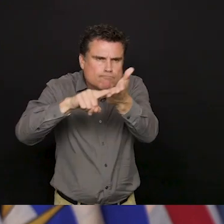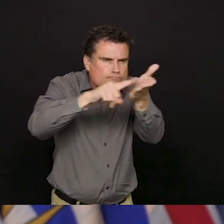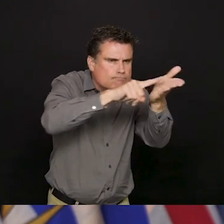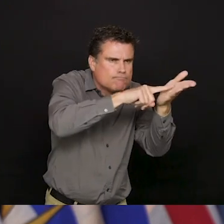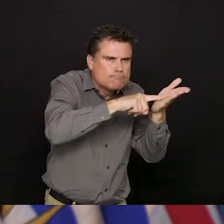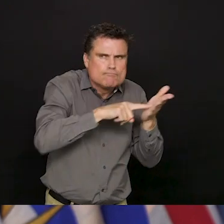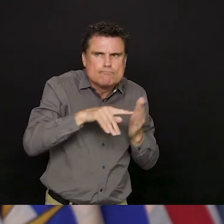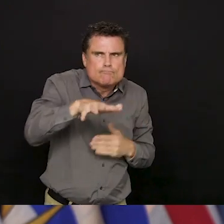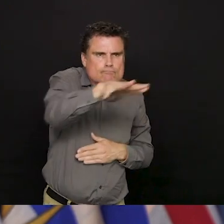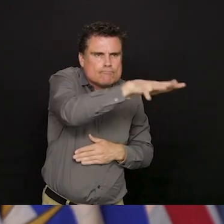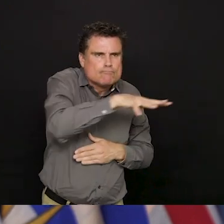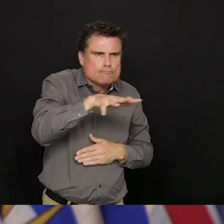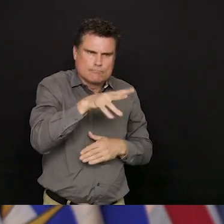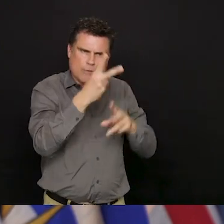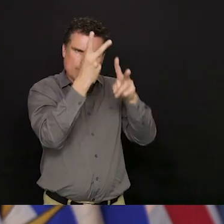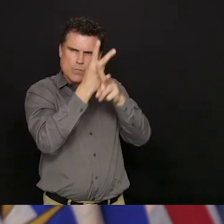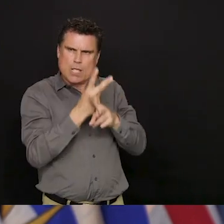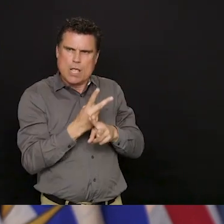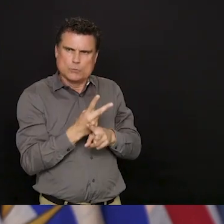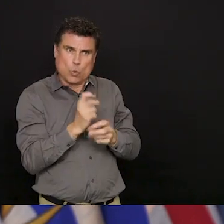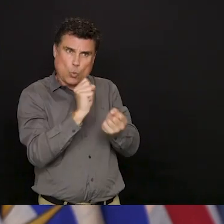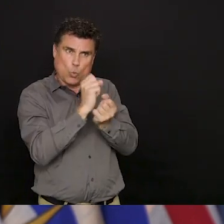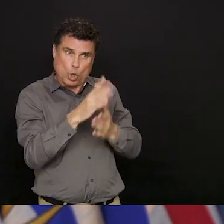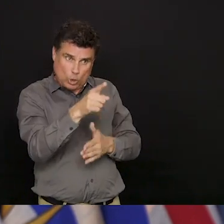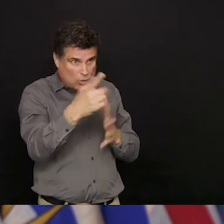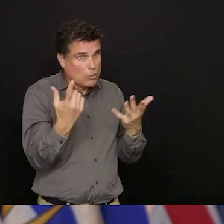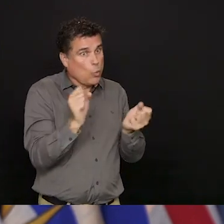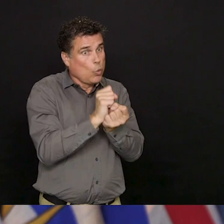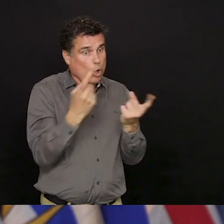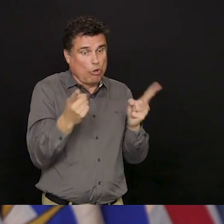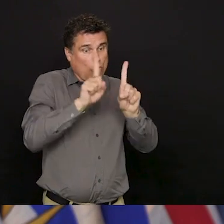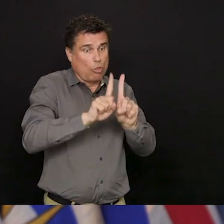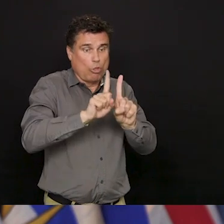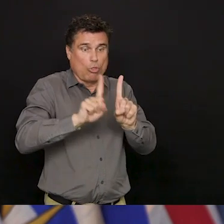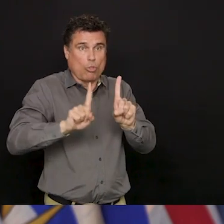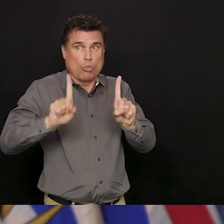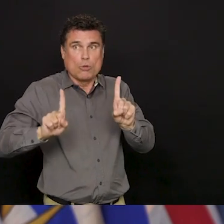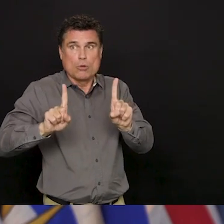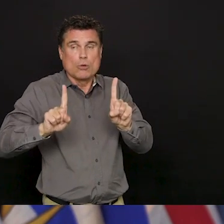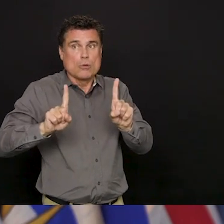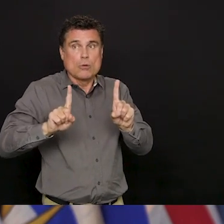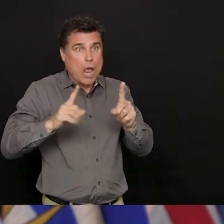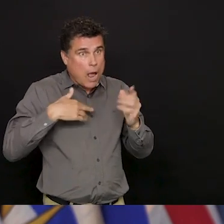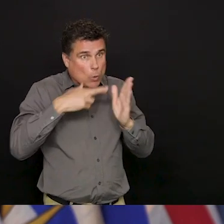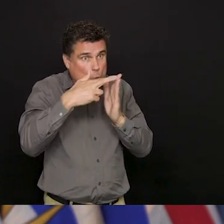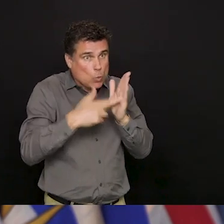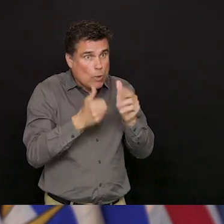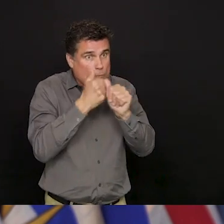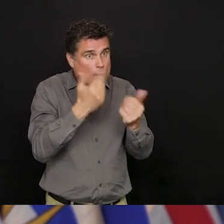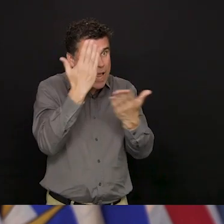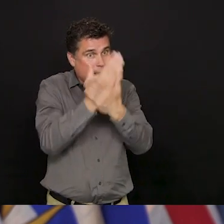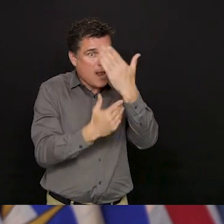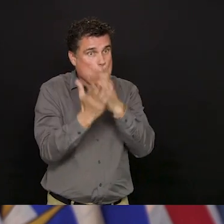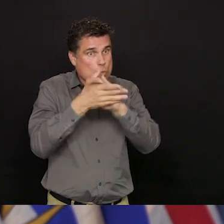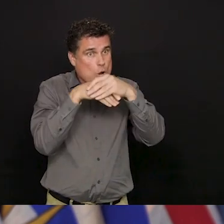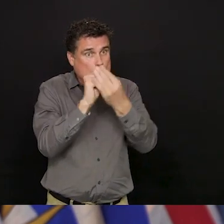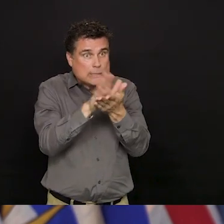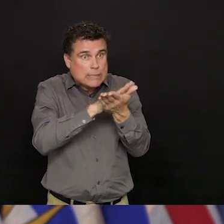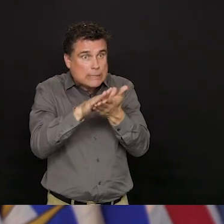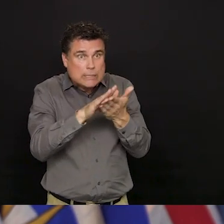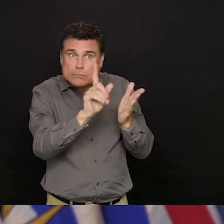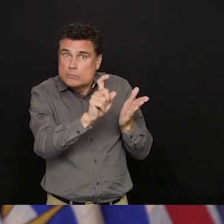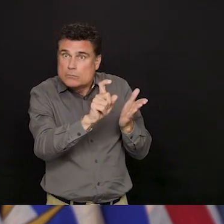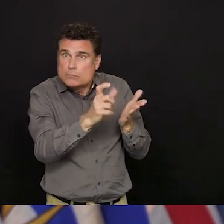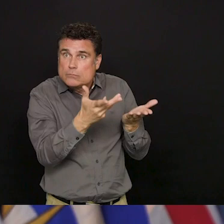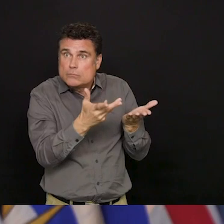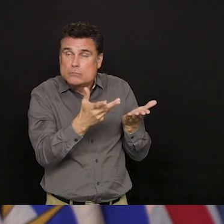were together, what protocols they had in place for things like hand washing, what protocols they had in place for people not coming into work if they